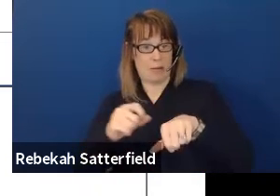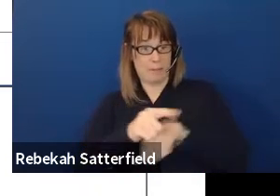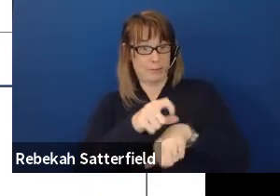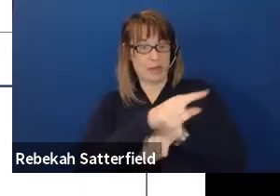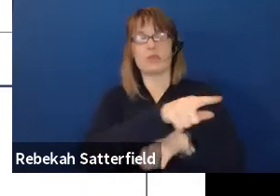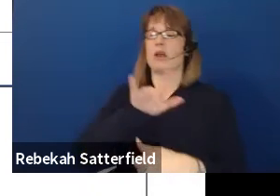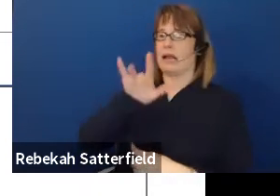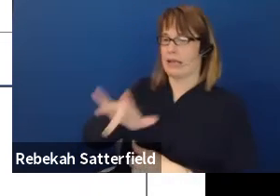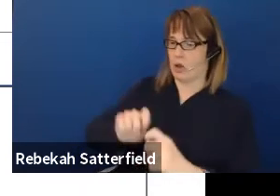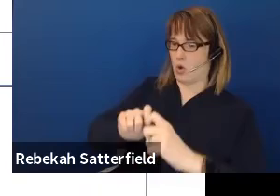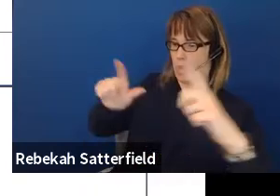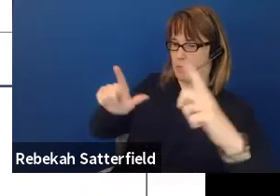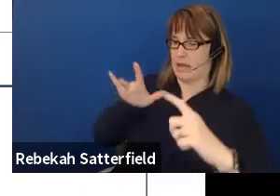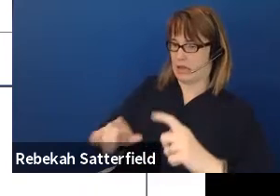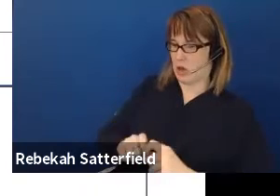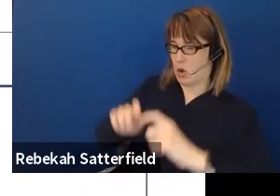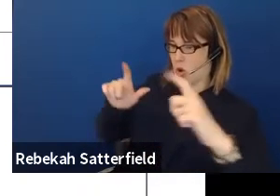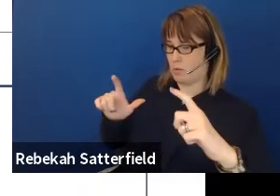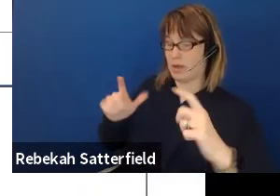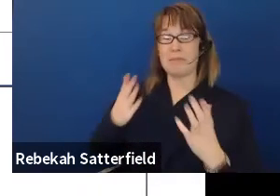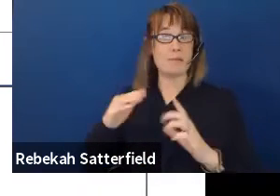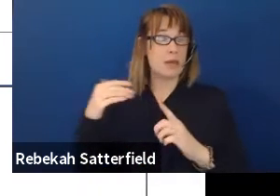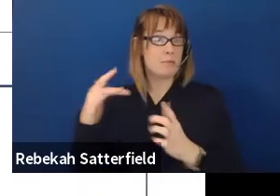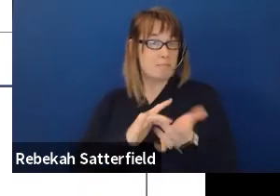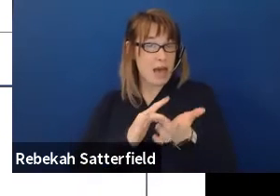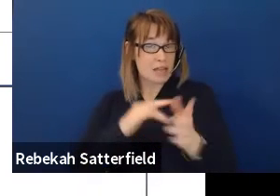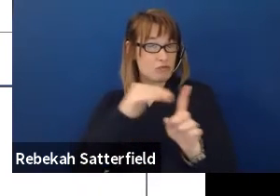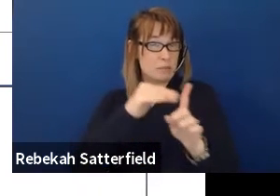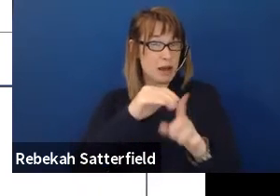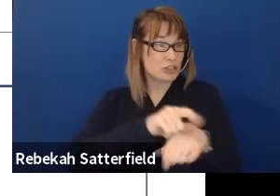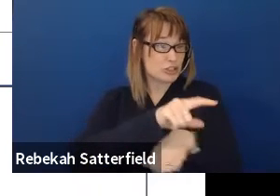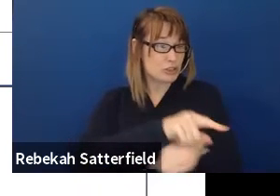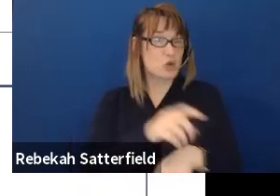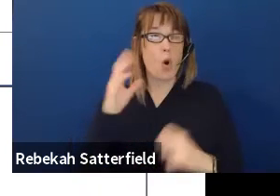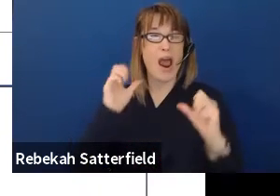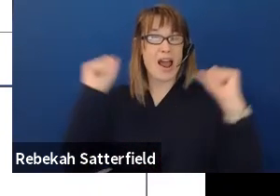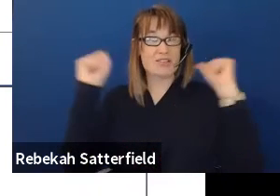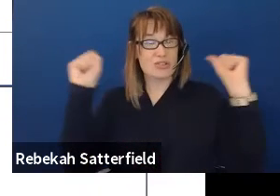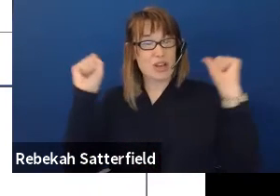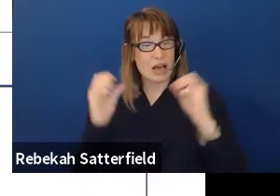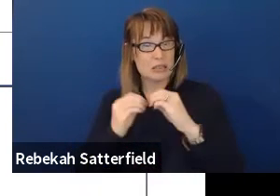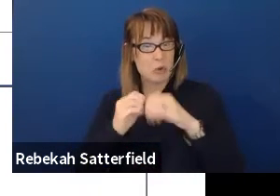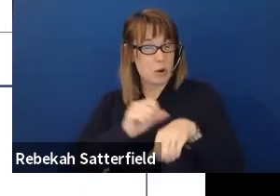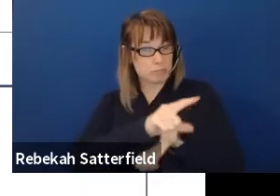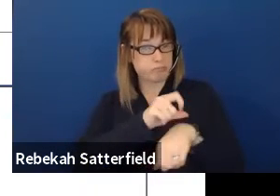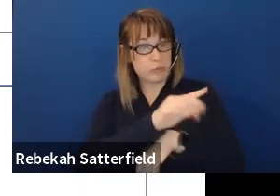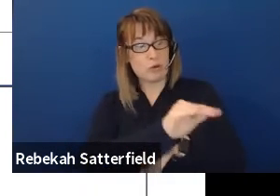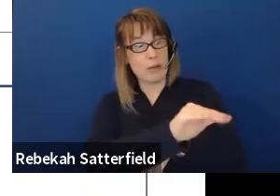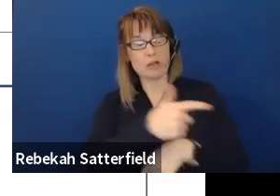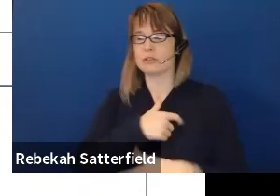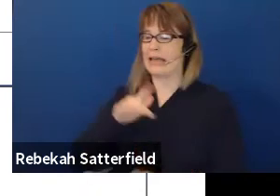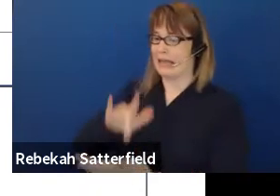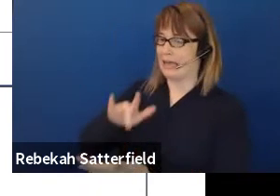like medication reminders or maybe reminders to get more exercise or reduce their sodium intake has been